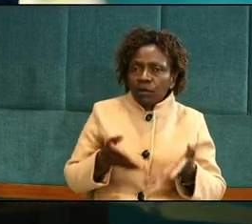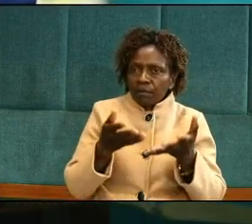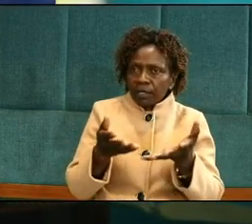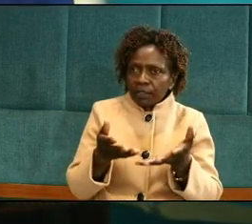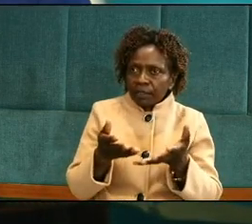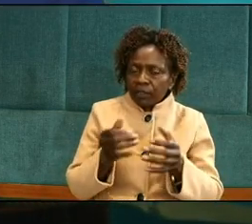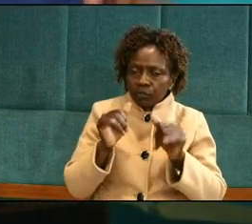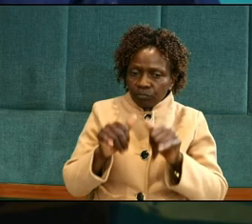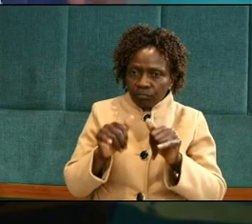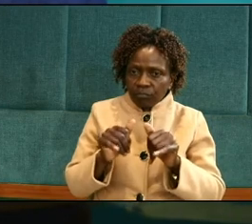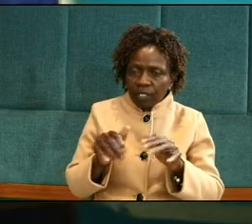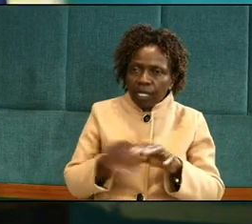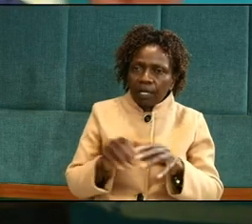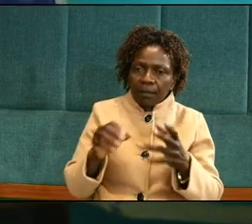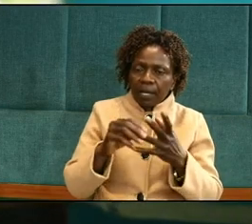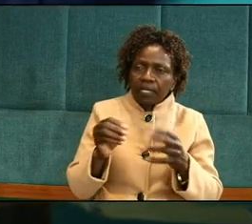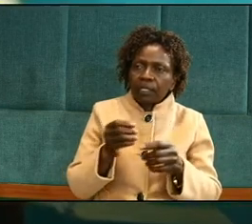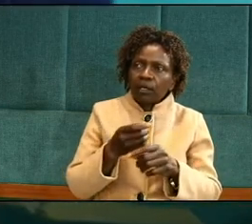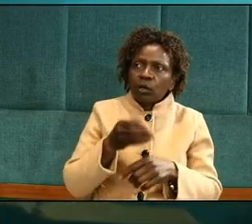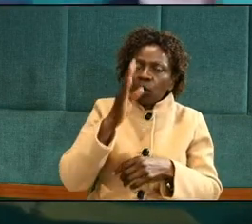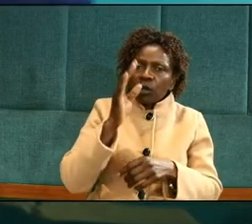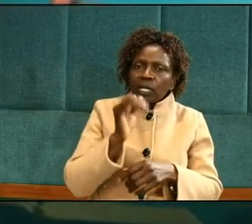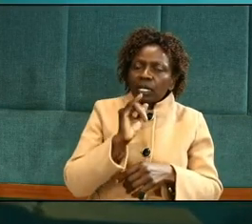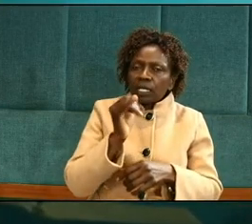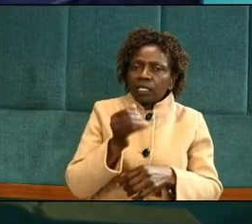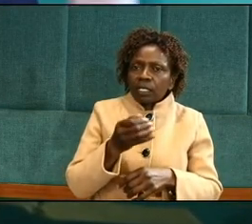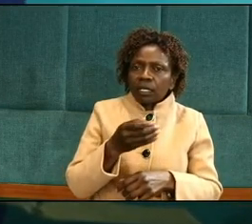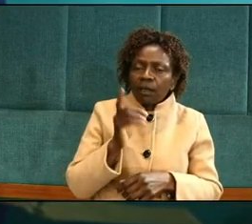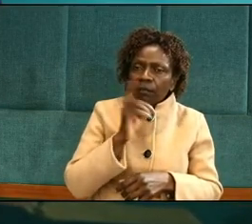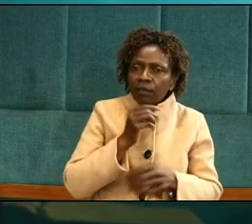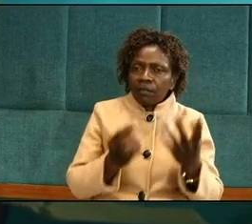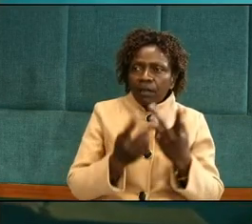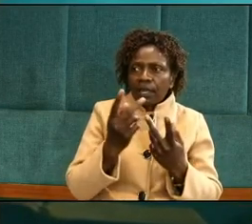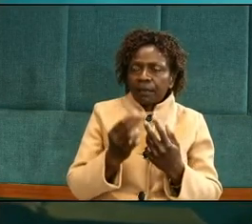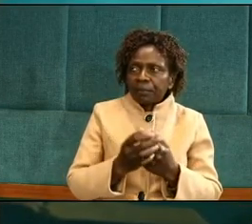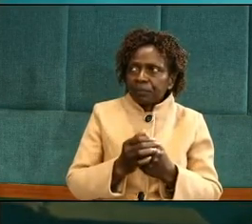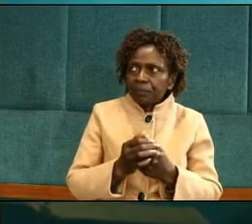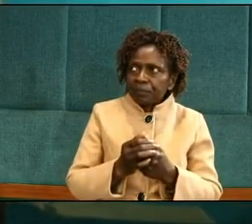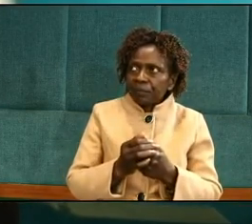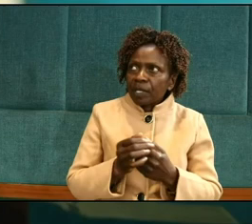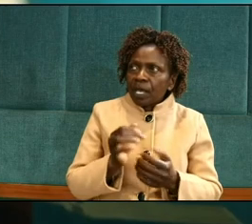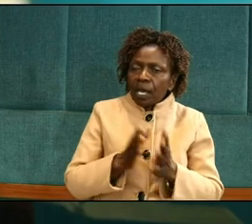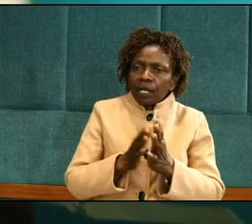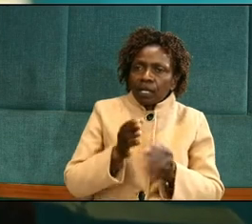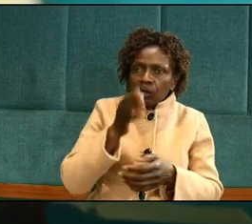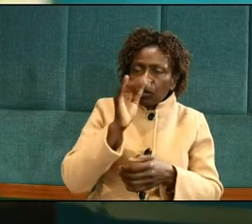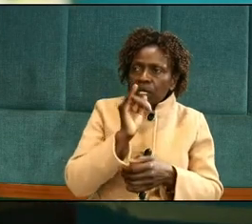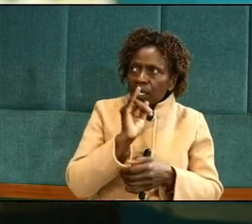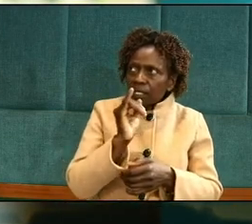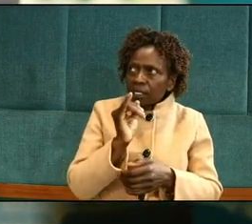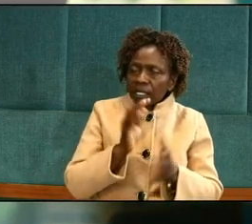moral inconsistencies in marriage. God is a consuming fire, is our theme, and that God